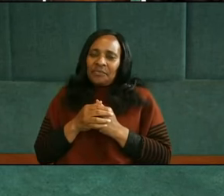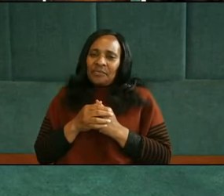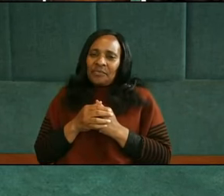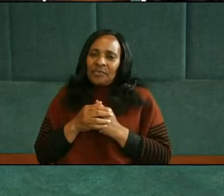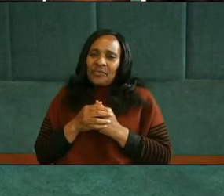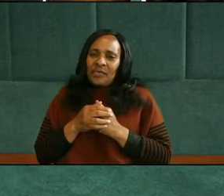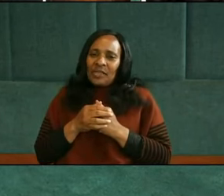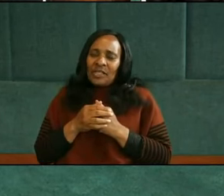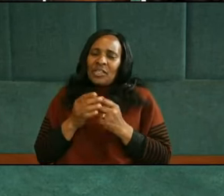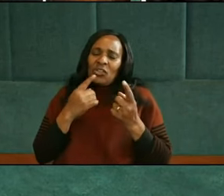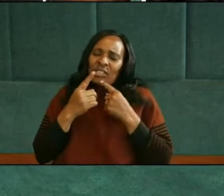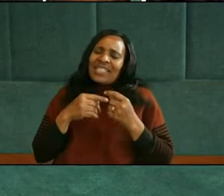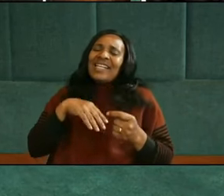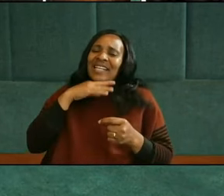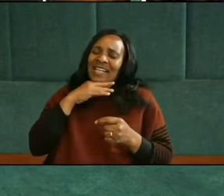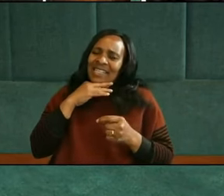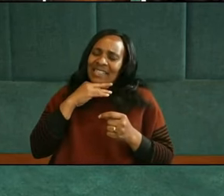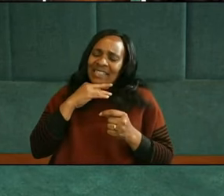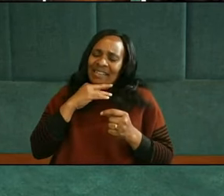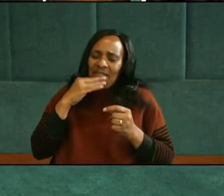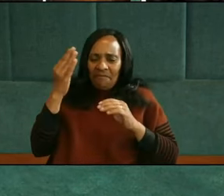the death record,